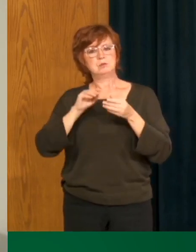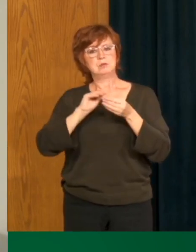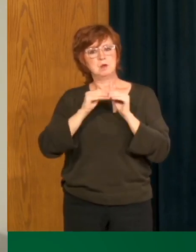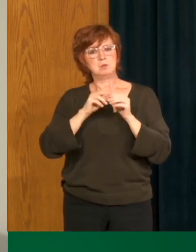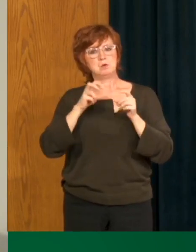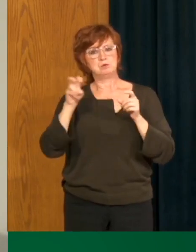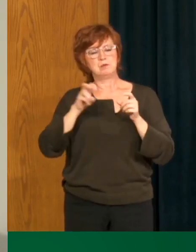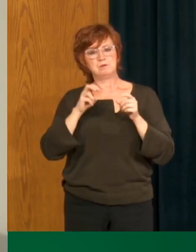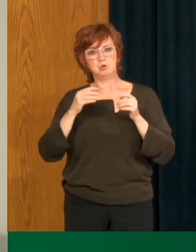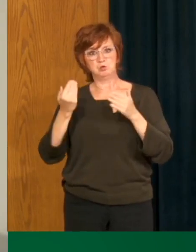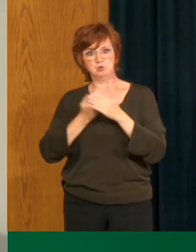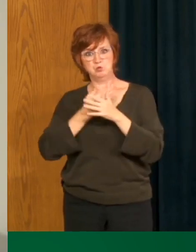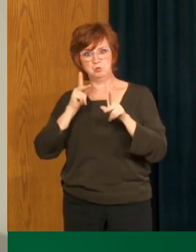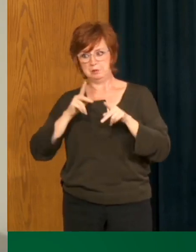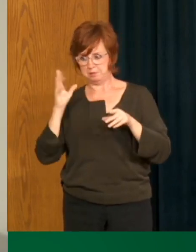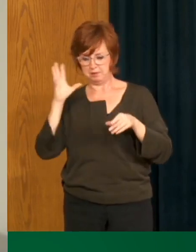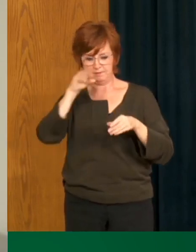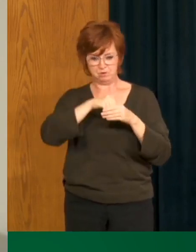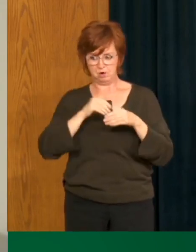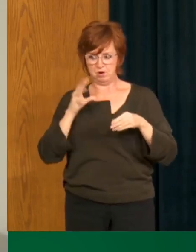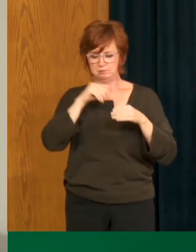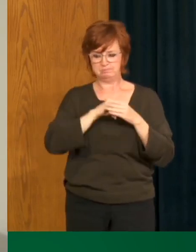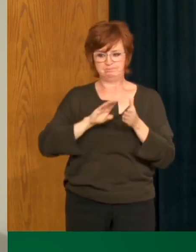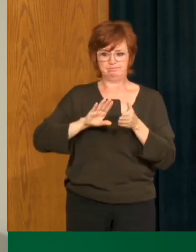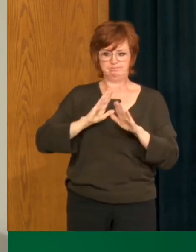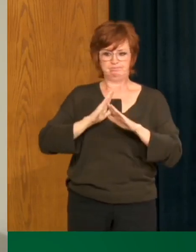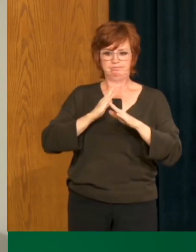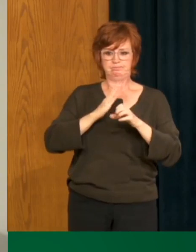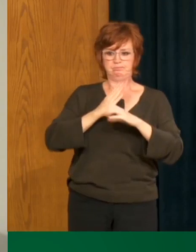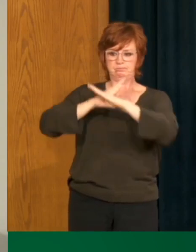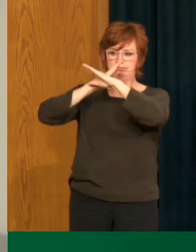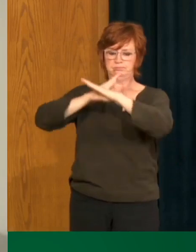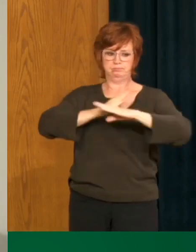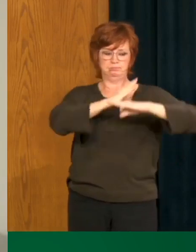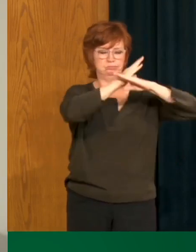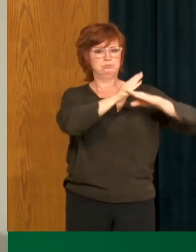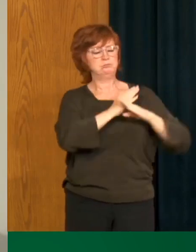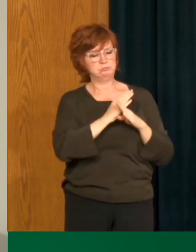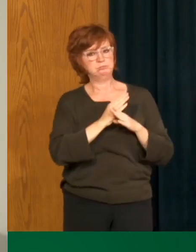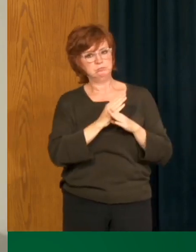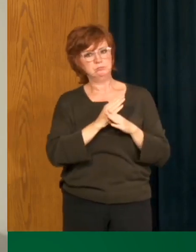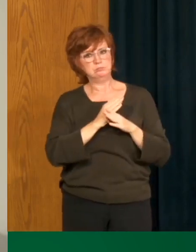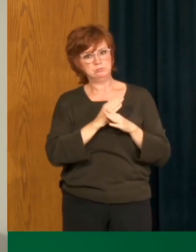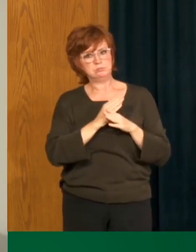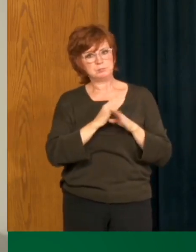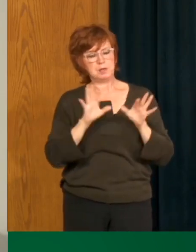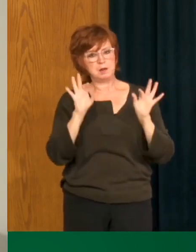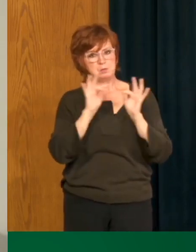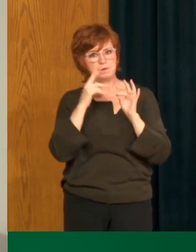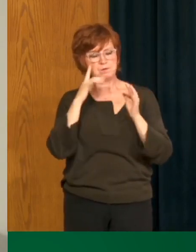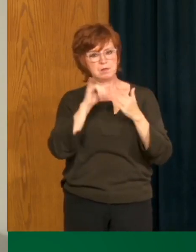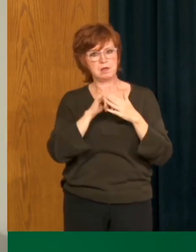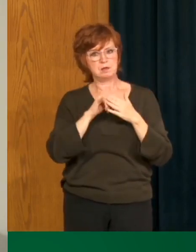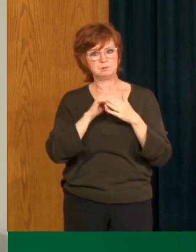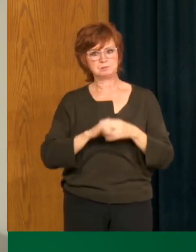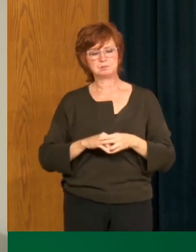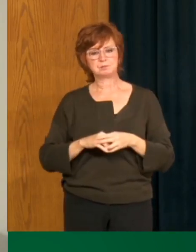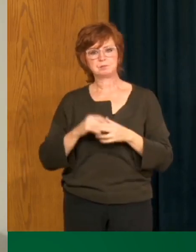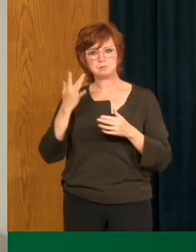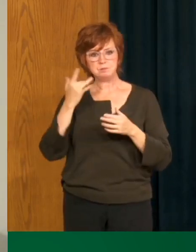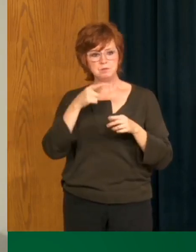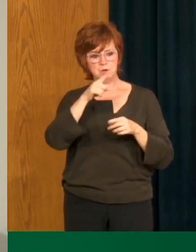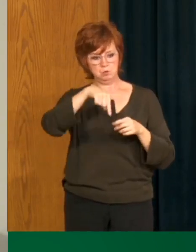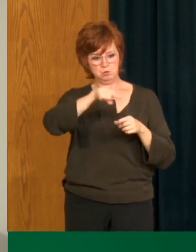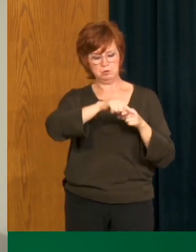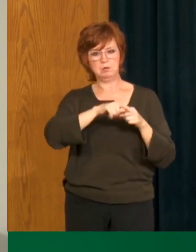another. So there is a specific context where a specific provisions are put in place on the advice and recommendation of local